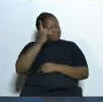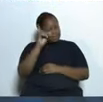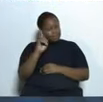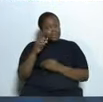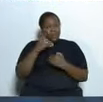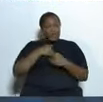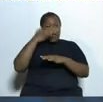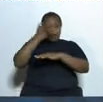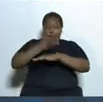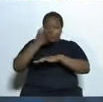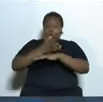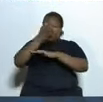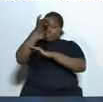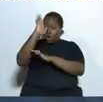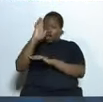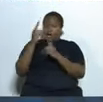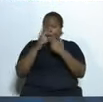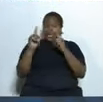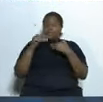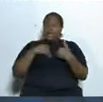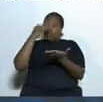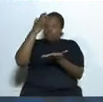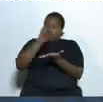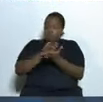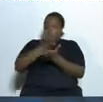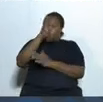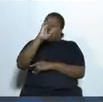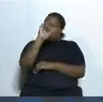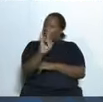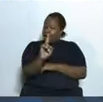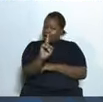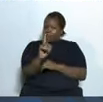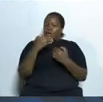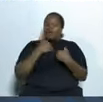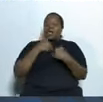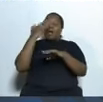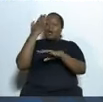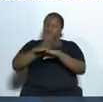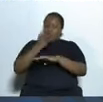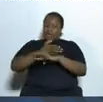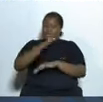false gods, but there's only one true God. There are many false Christs,